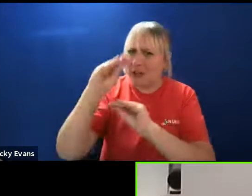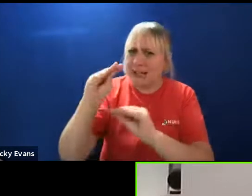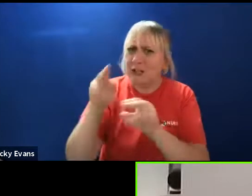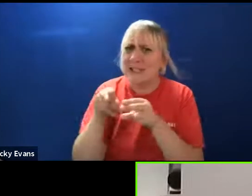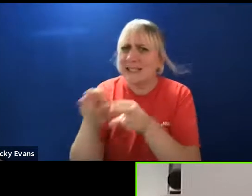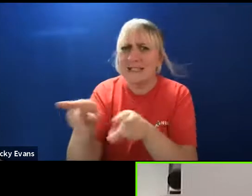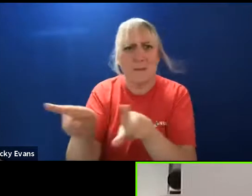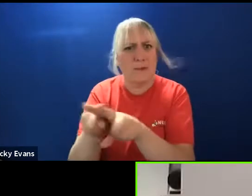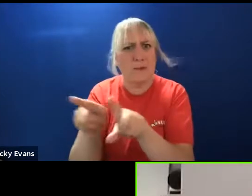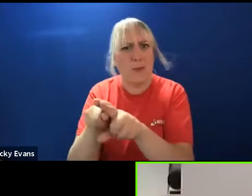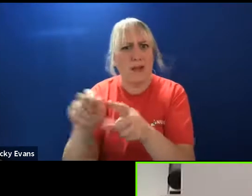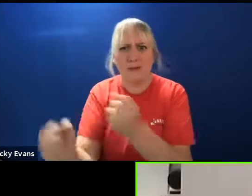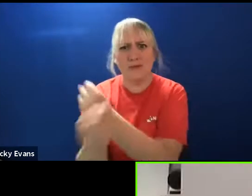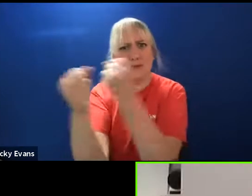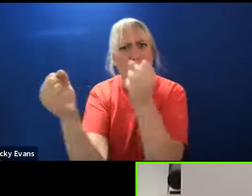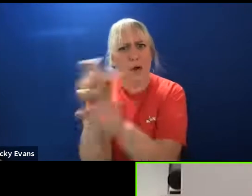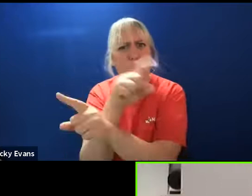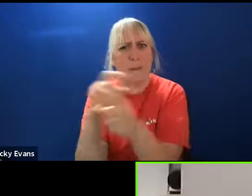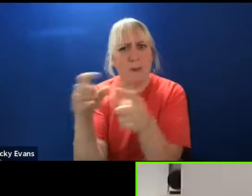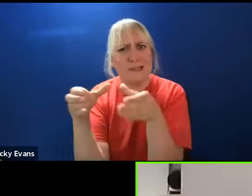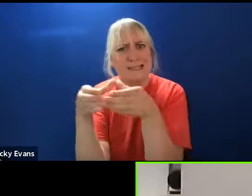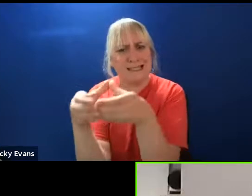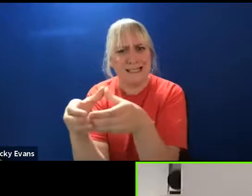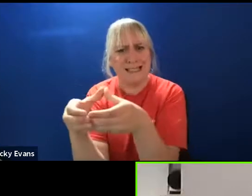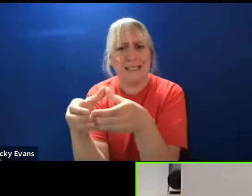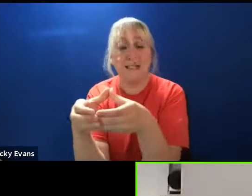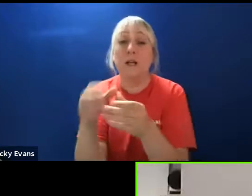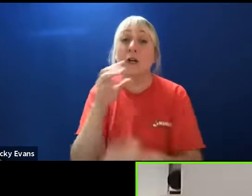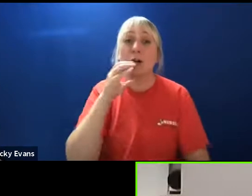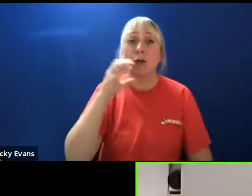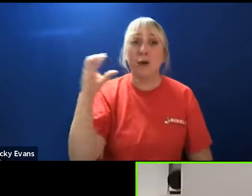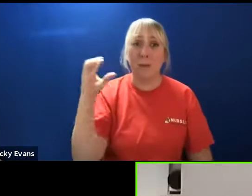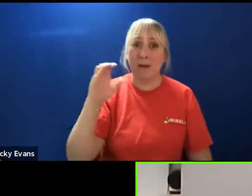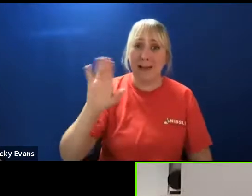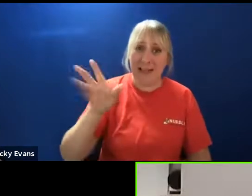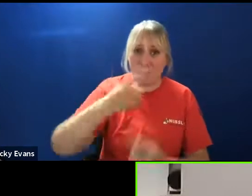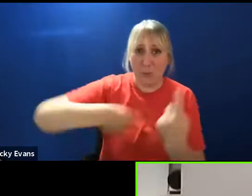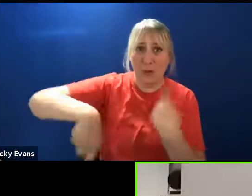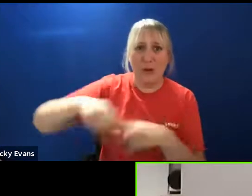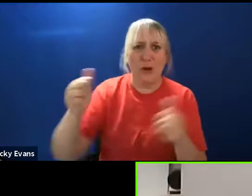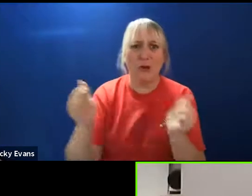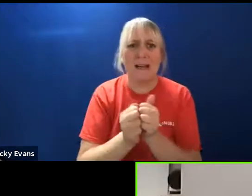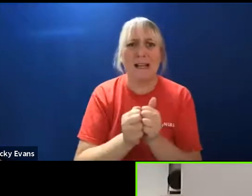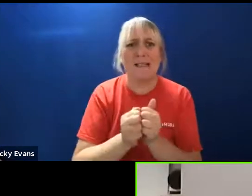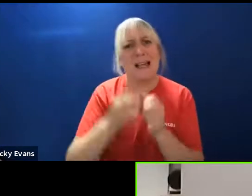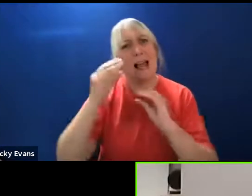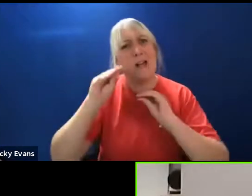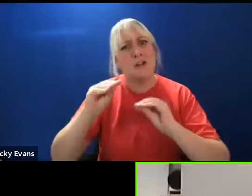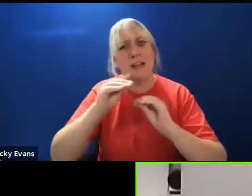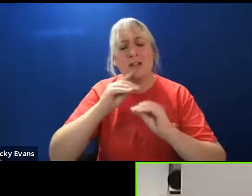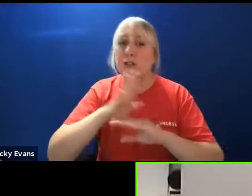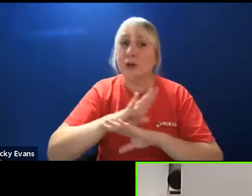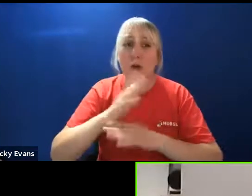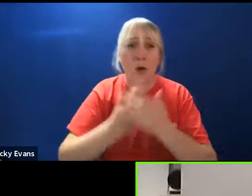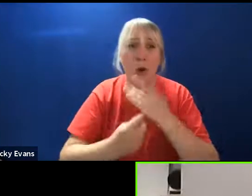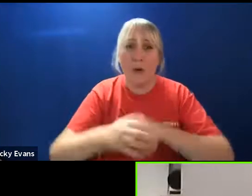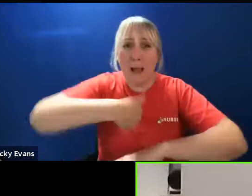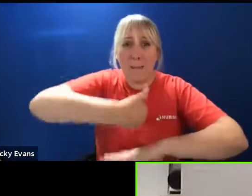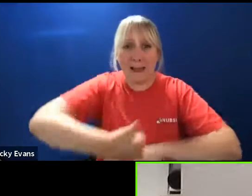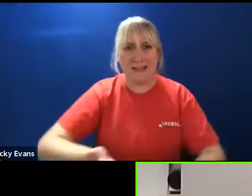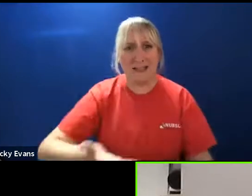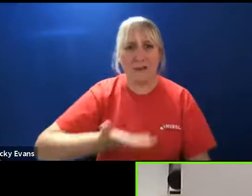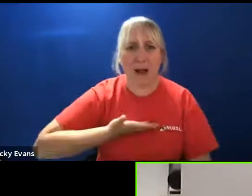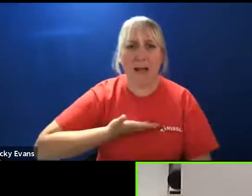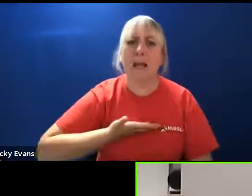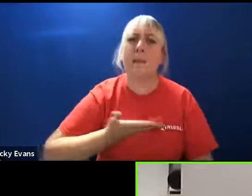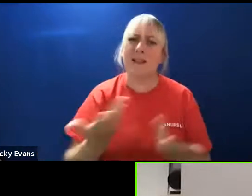In Cuba, everyone is in agreement that education is not just a basic right, but it's a way to be part of and contribute